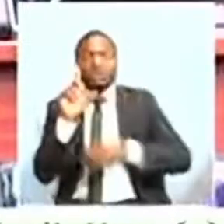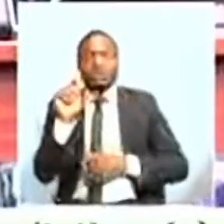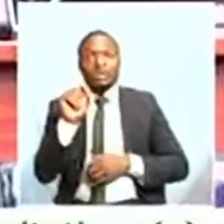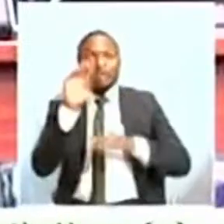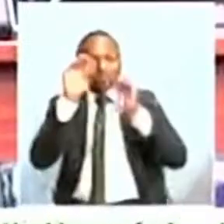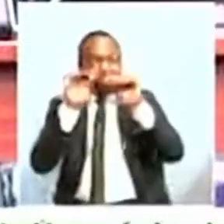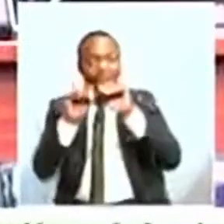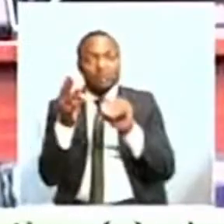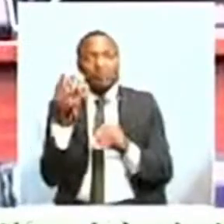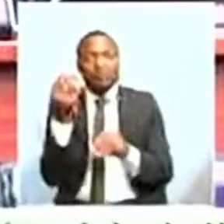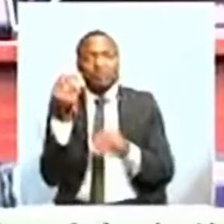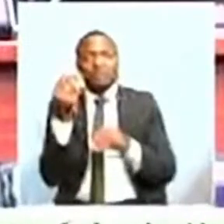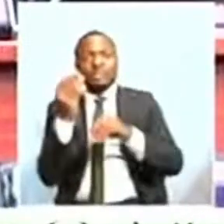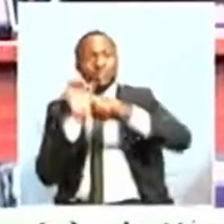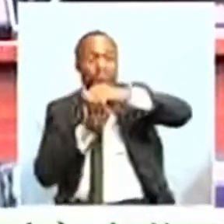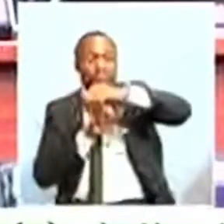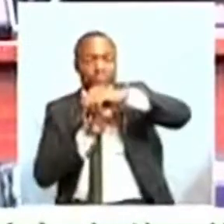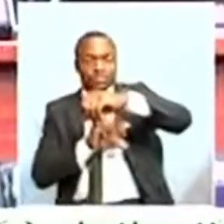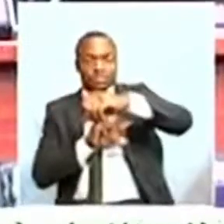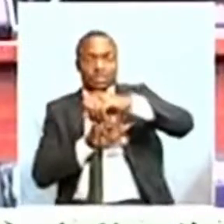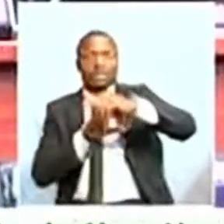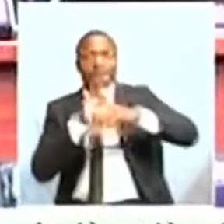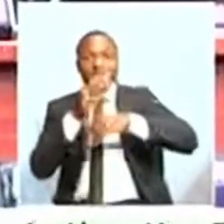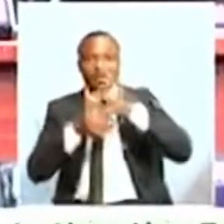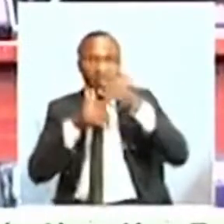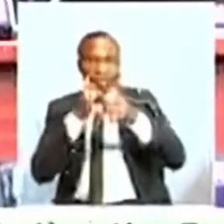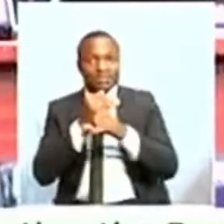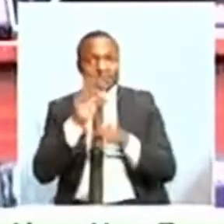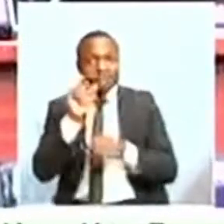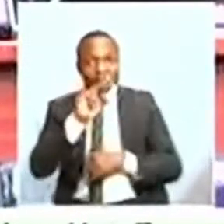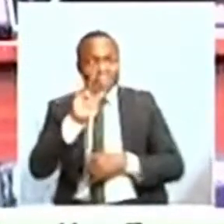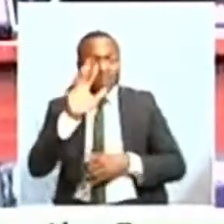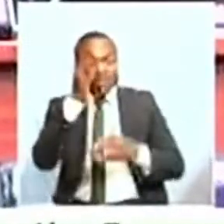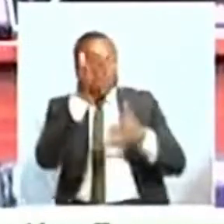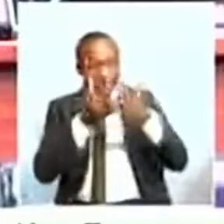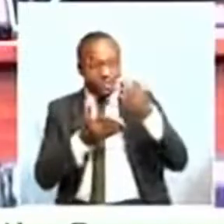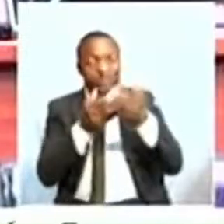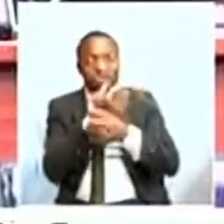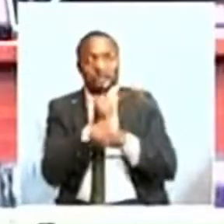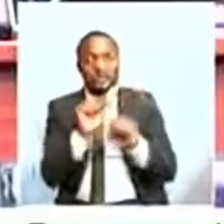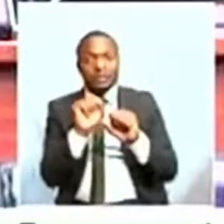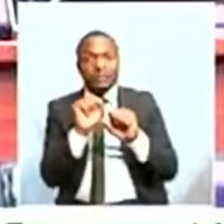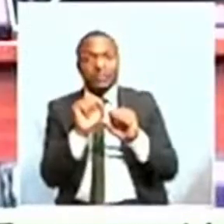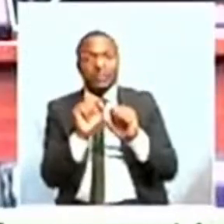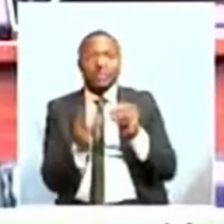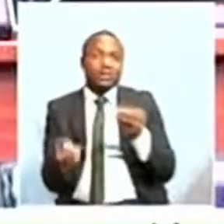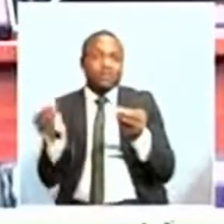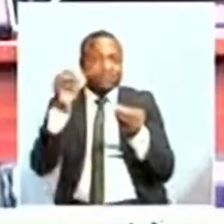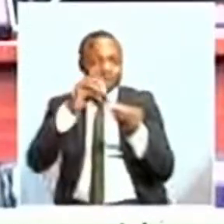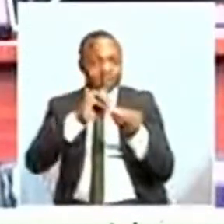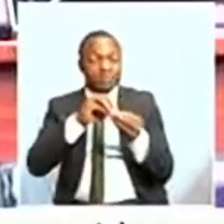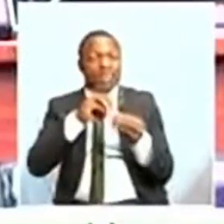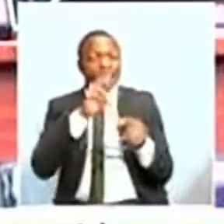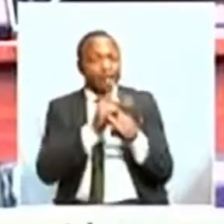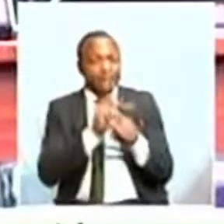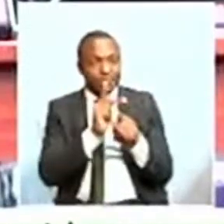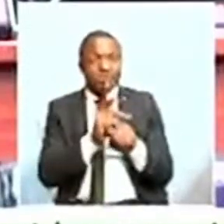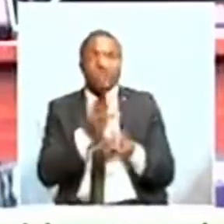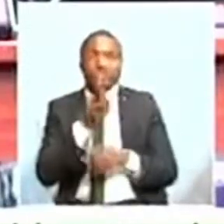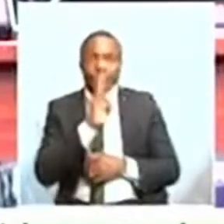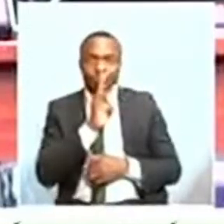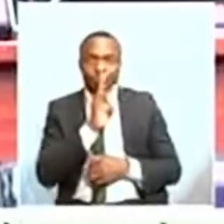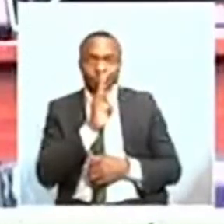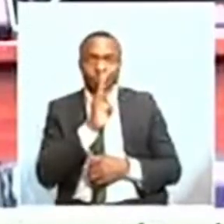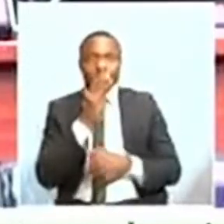year, 2025. All these measures are aimed at increasing the national water storage capacity for productive